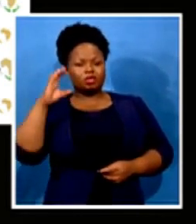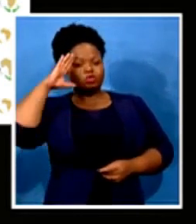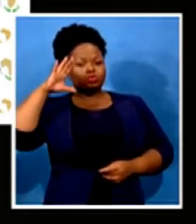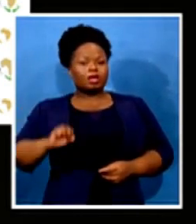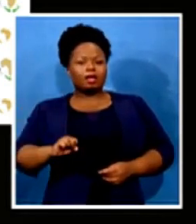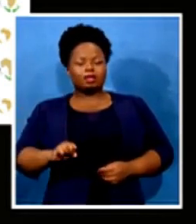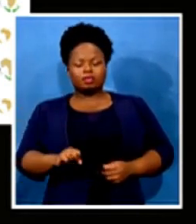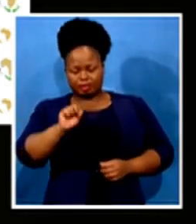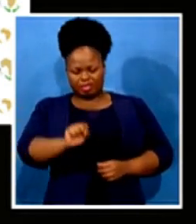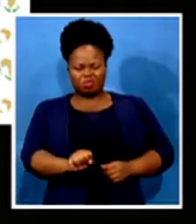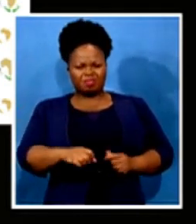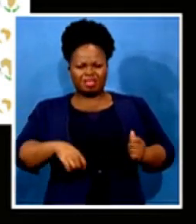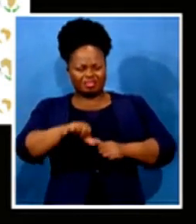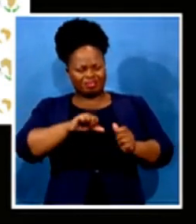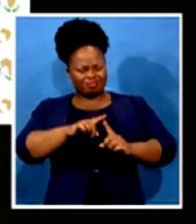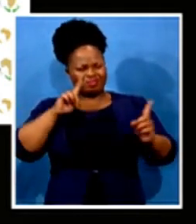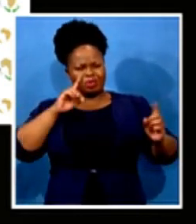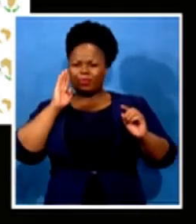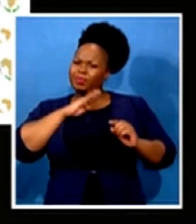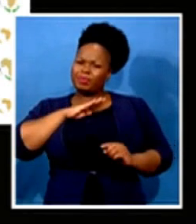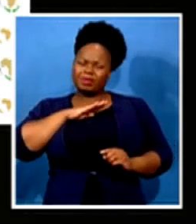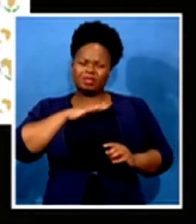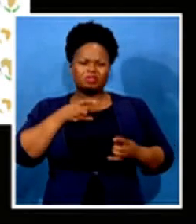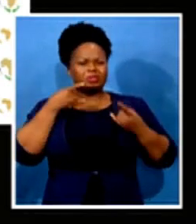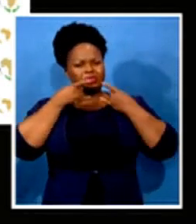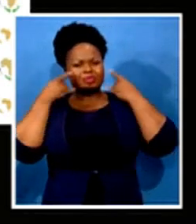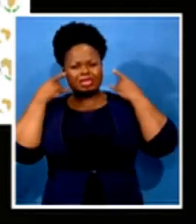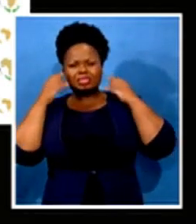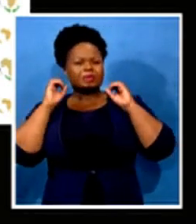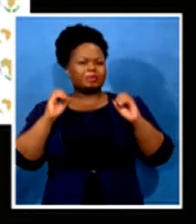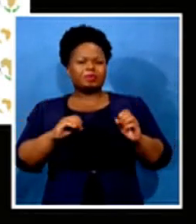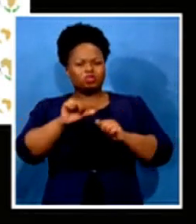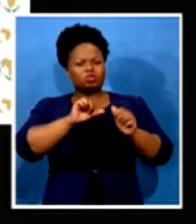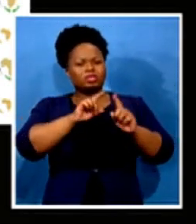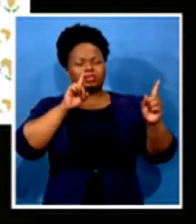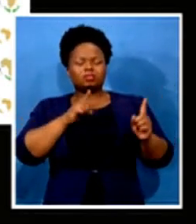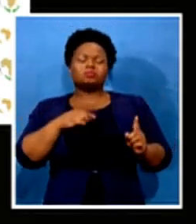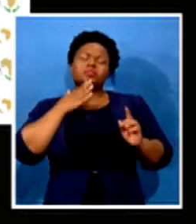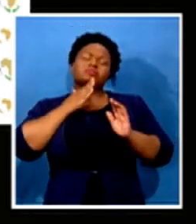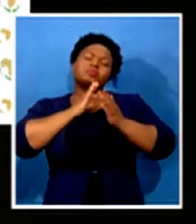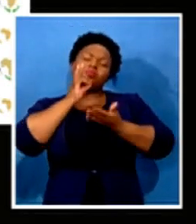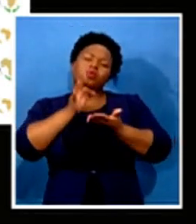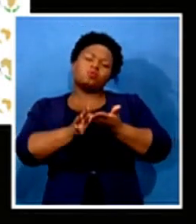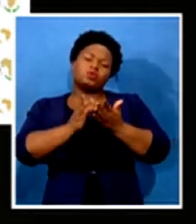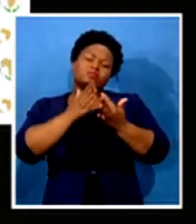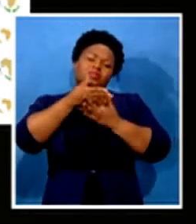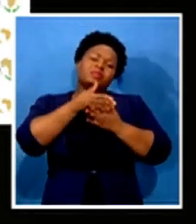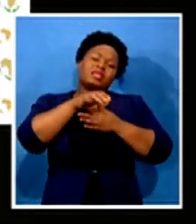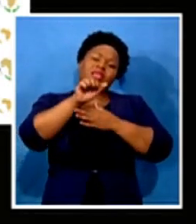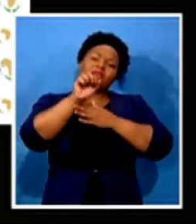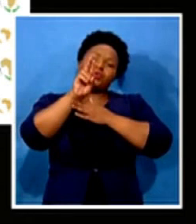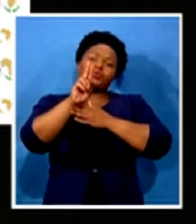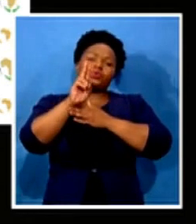etc. May I kindly propose an intervention, perhaps at the AU level, to engage directly